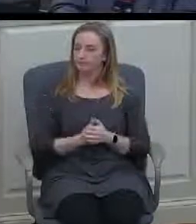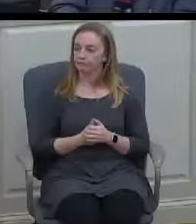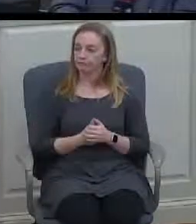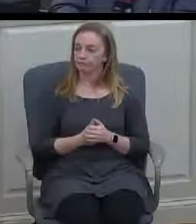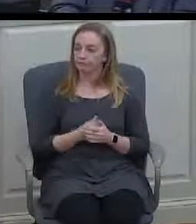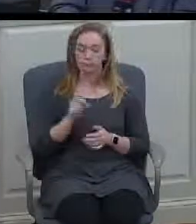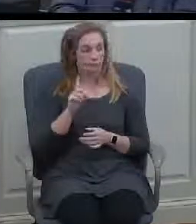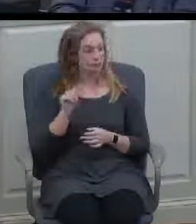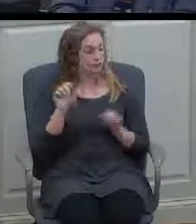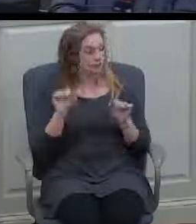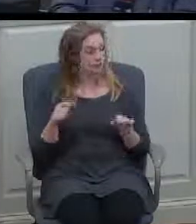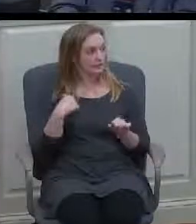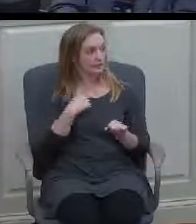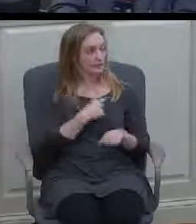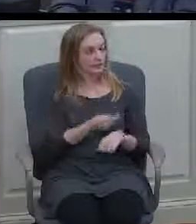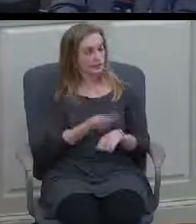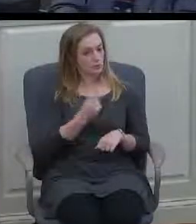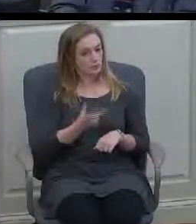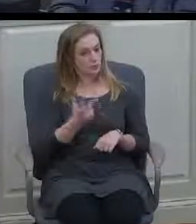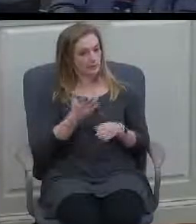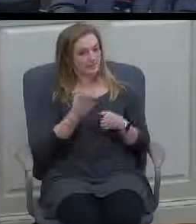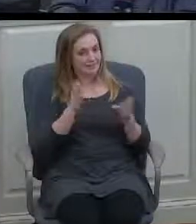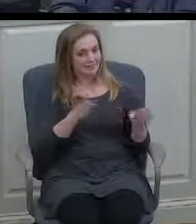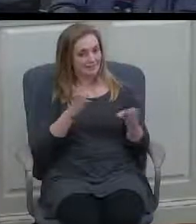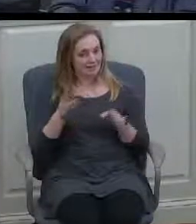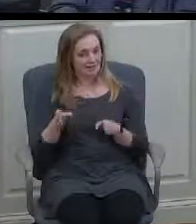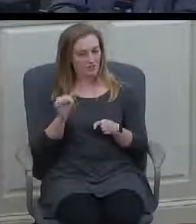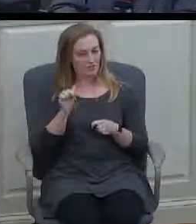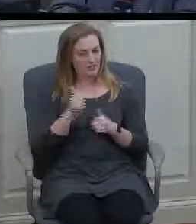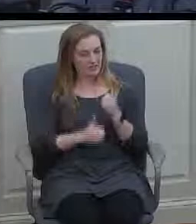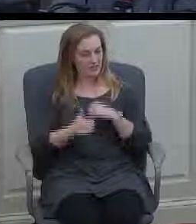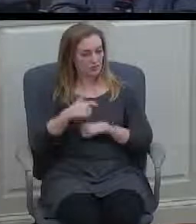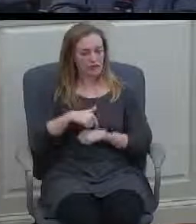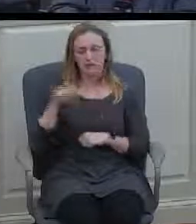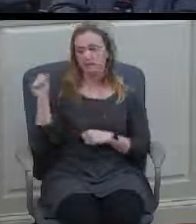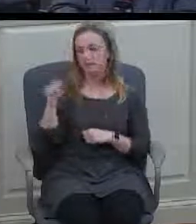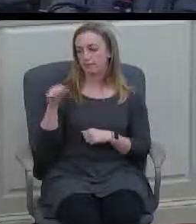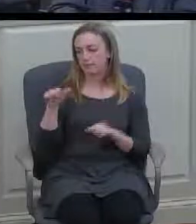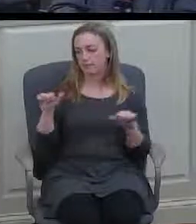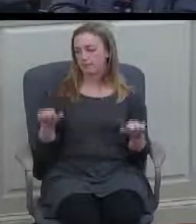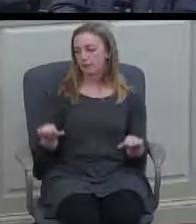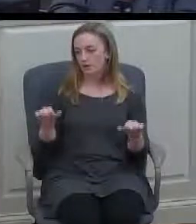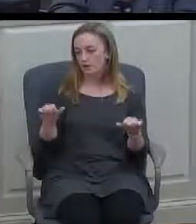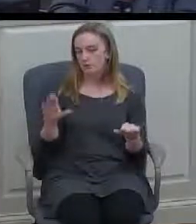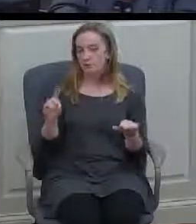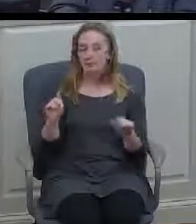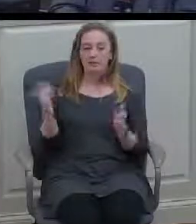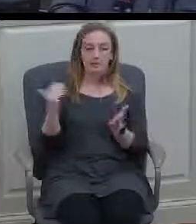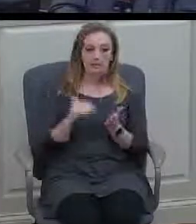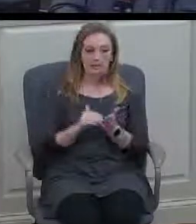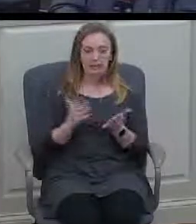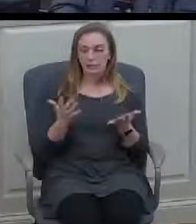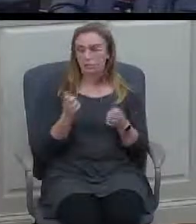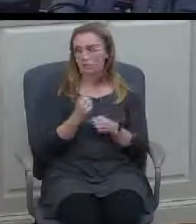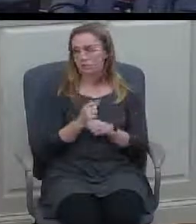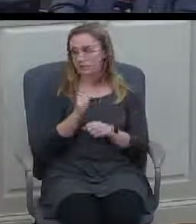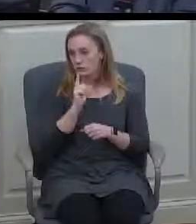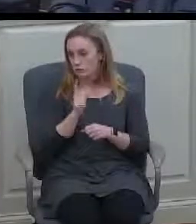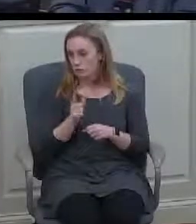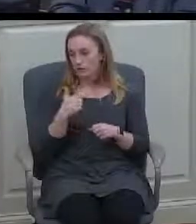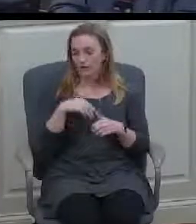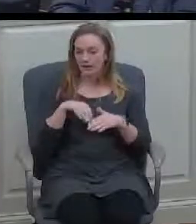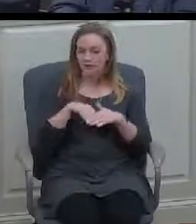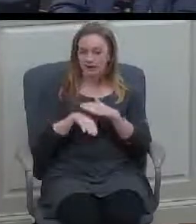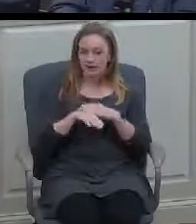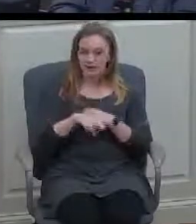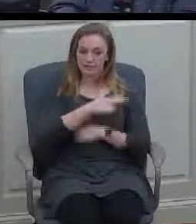Can we do more than one section at a time within that It is full possible. boundary? Yeah, it would be possible, but there again, you want to make sure that you have access